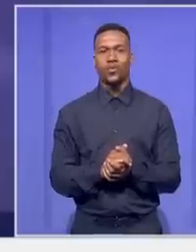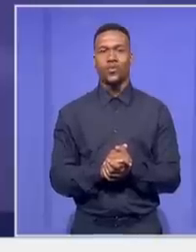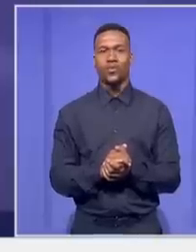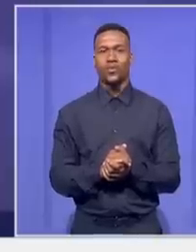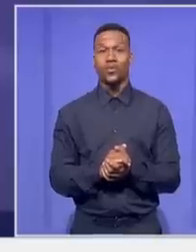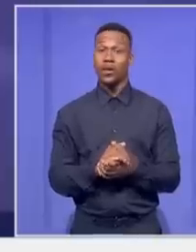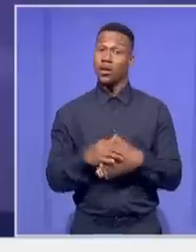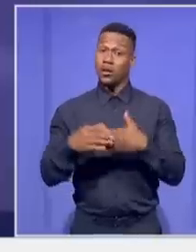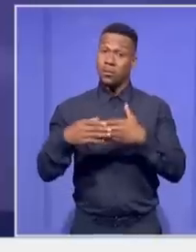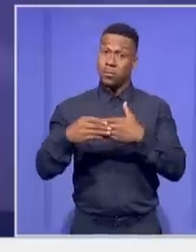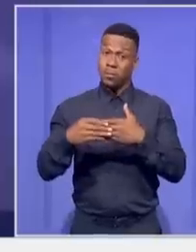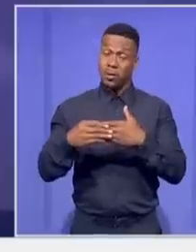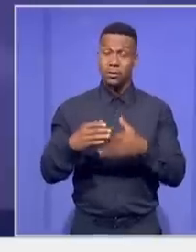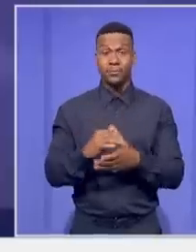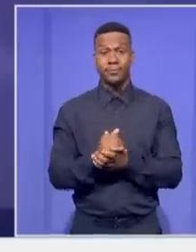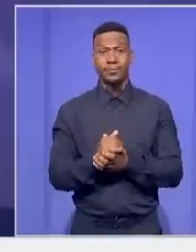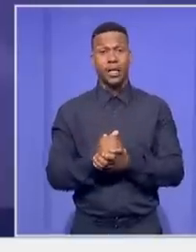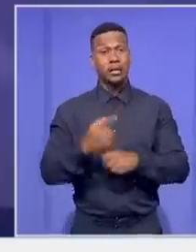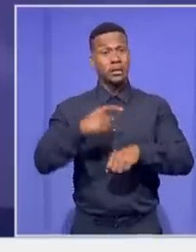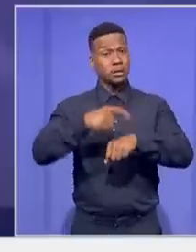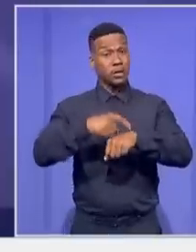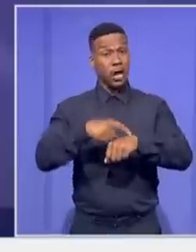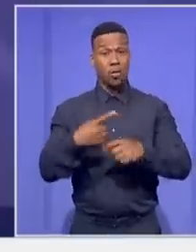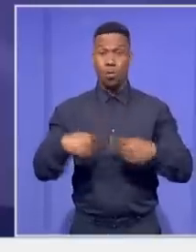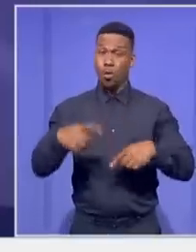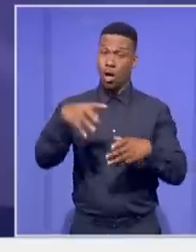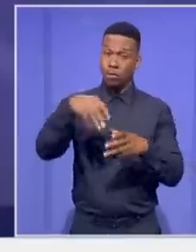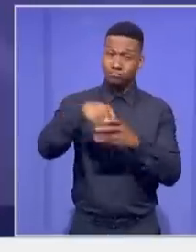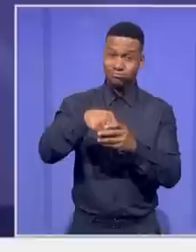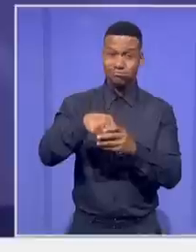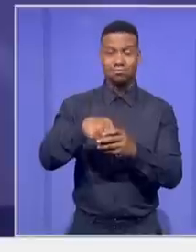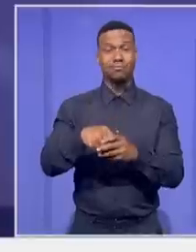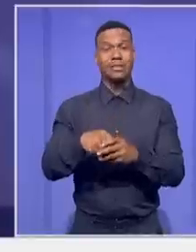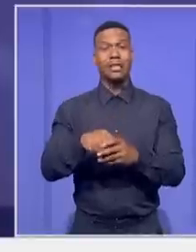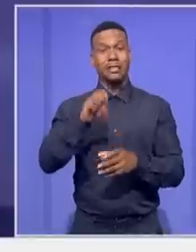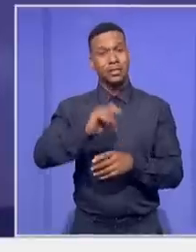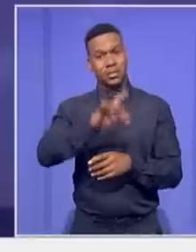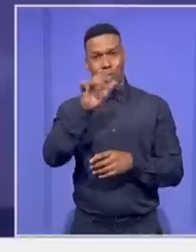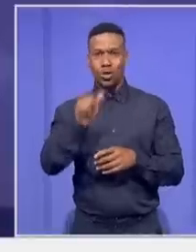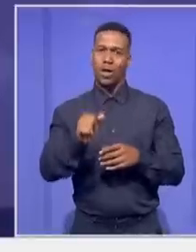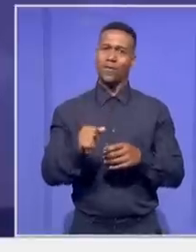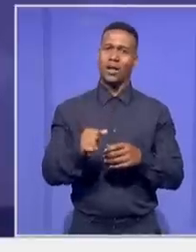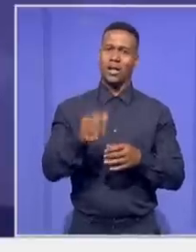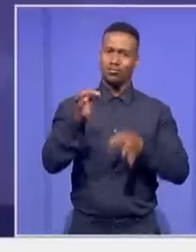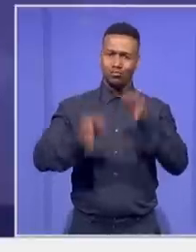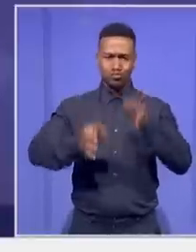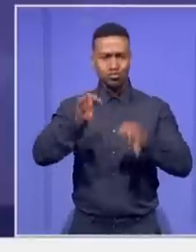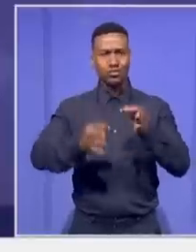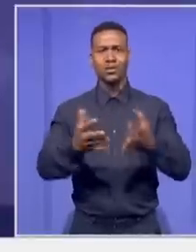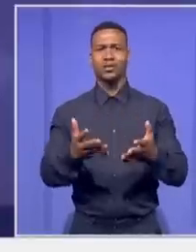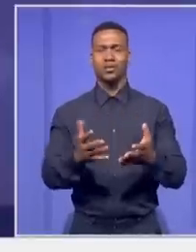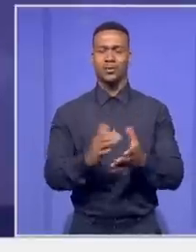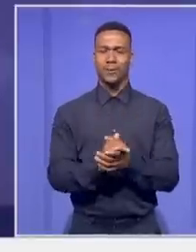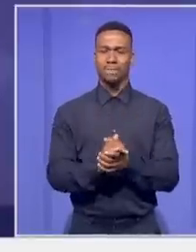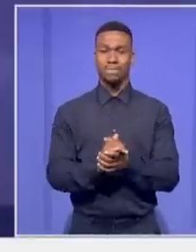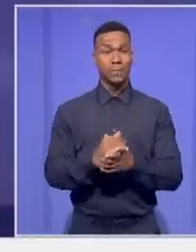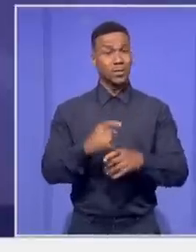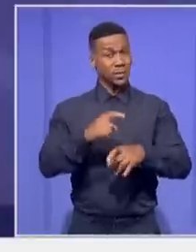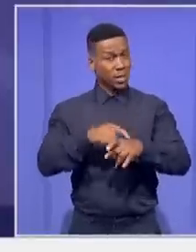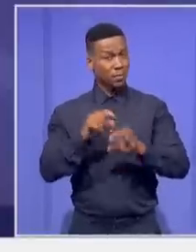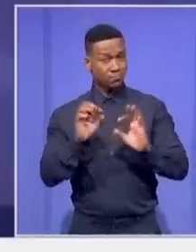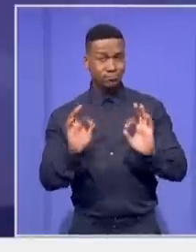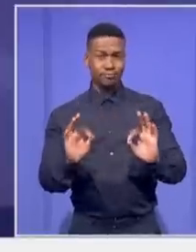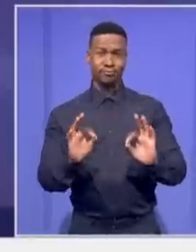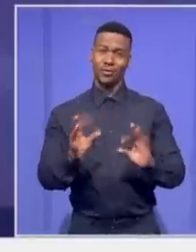Democrats, what a time to be involved in South African politics. And what a time to be involved in the DA.